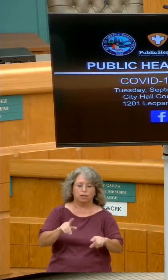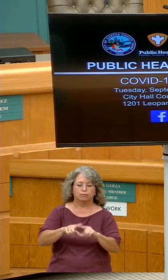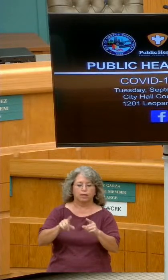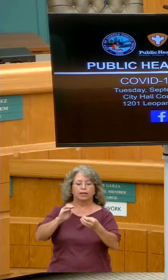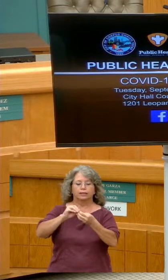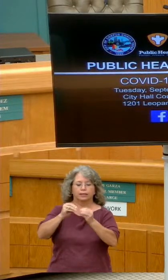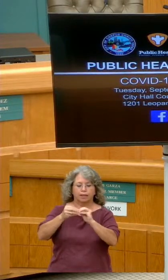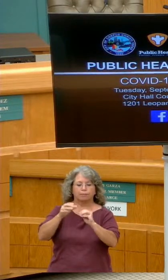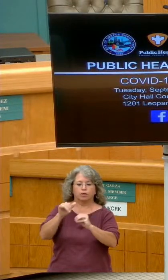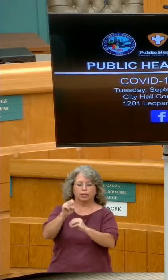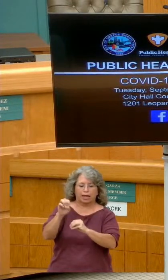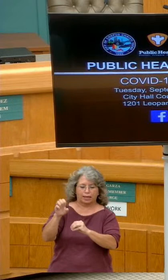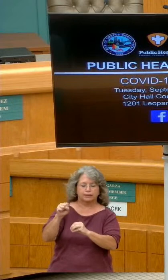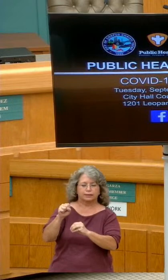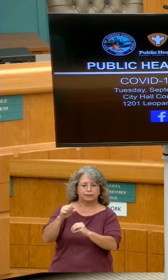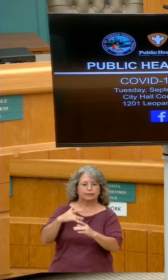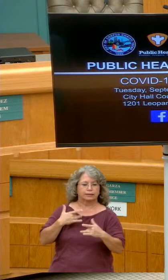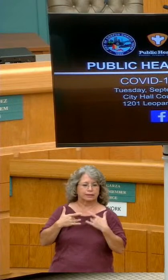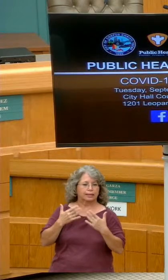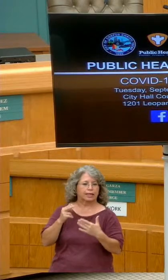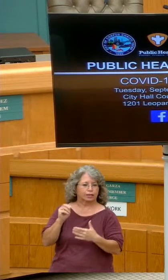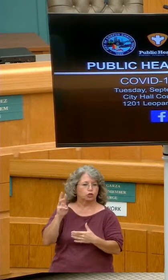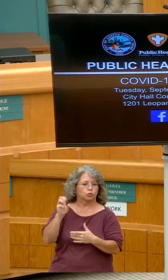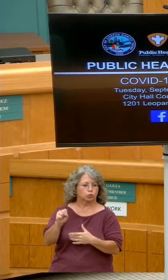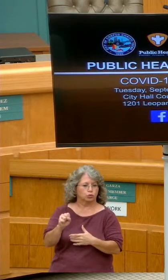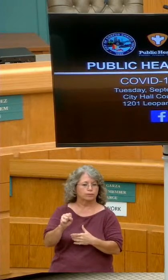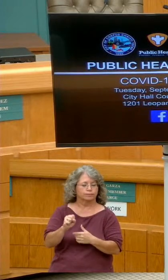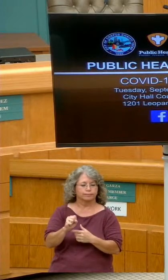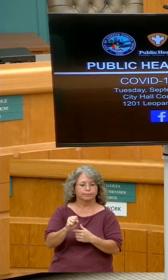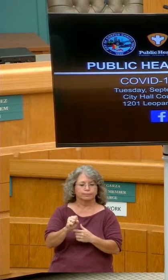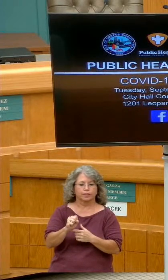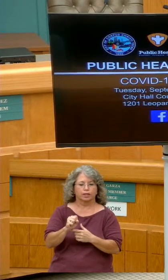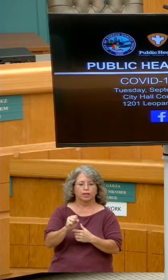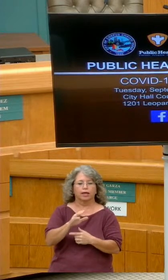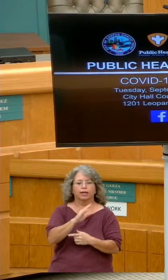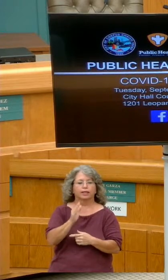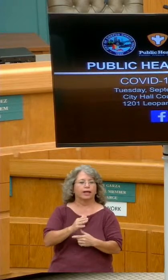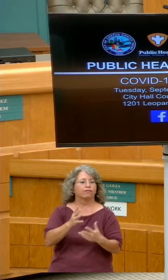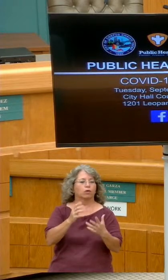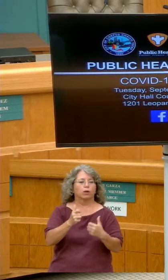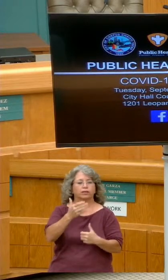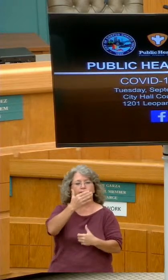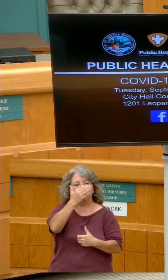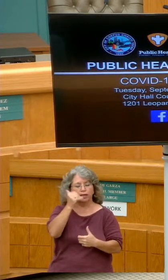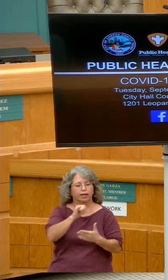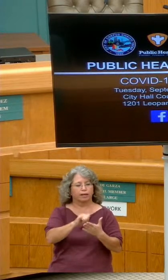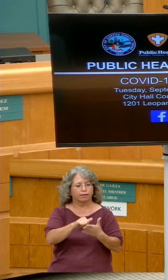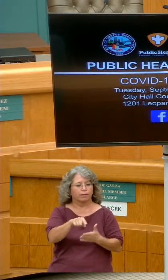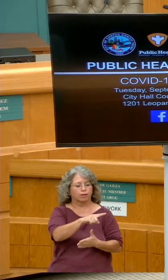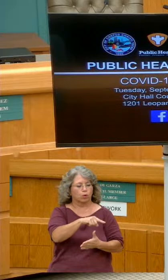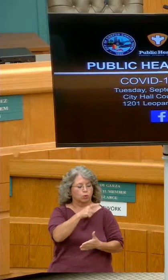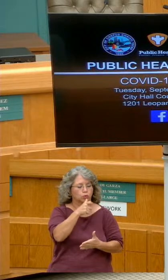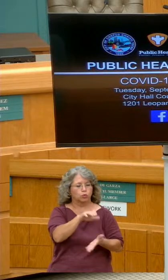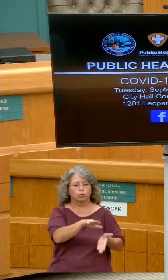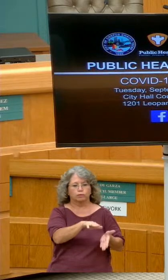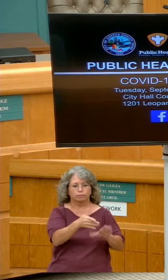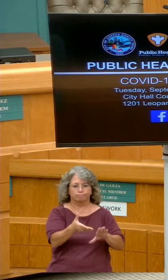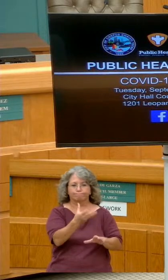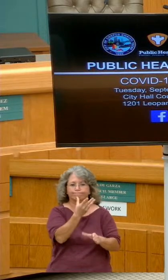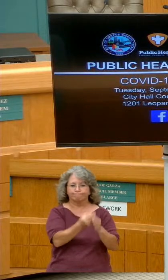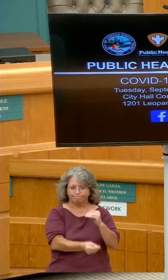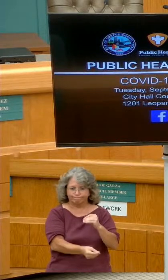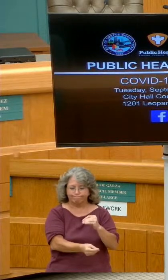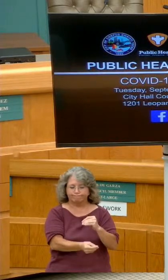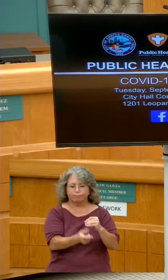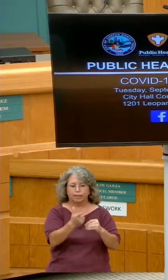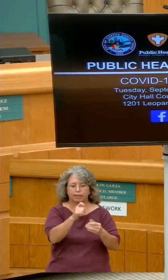cases is pretty exciting news. And we don't want to ever forget those that have lost their lives as a result of this pandemic, and we're trying